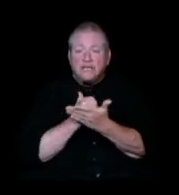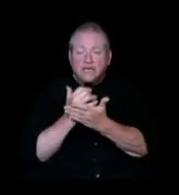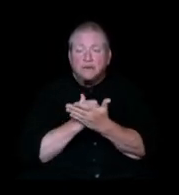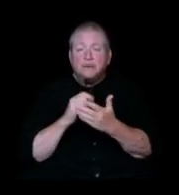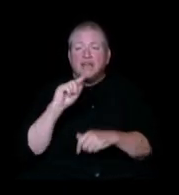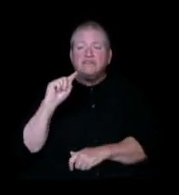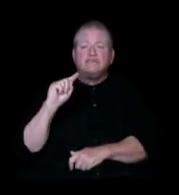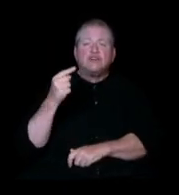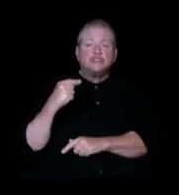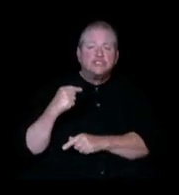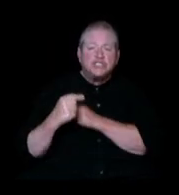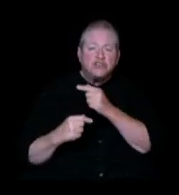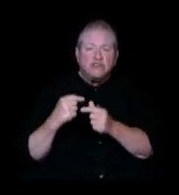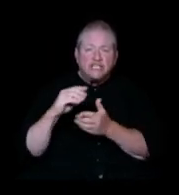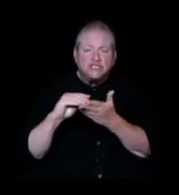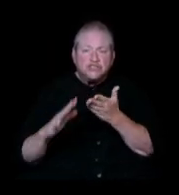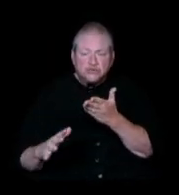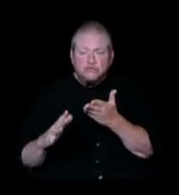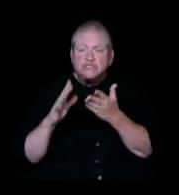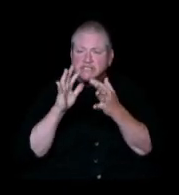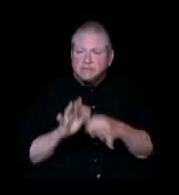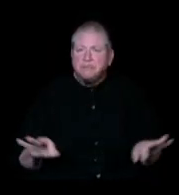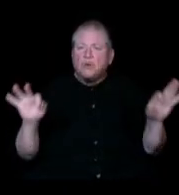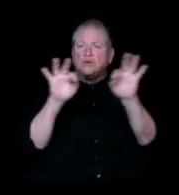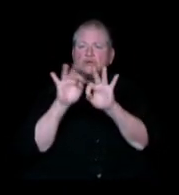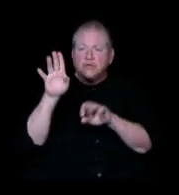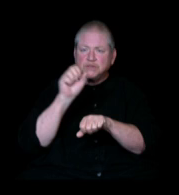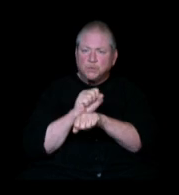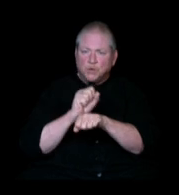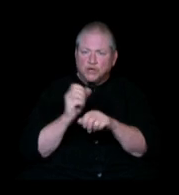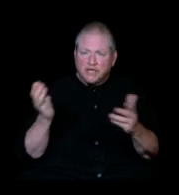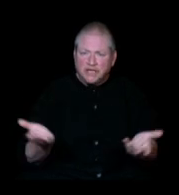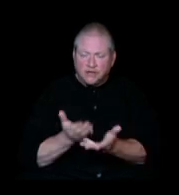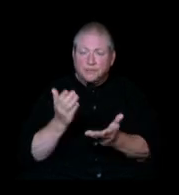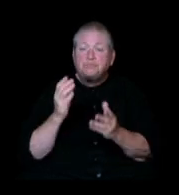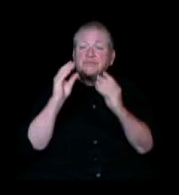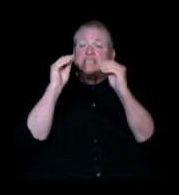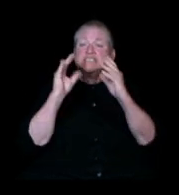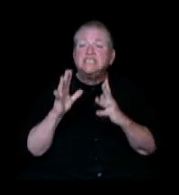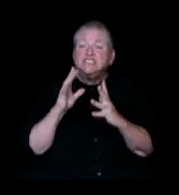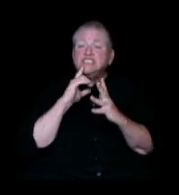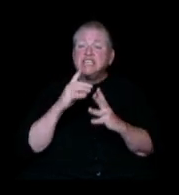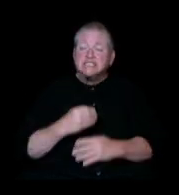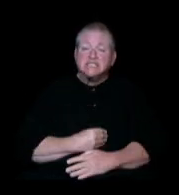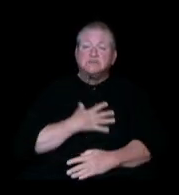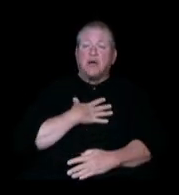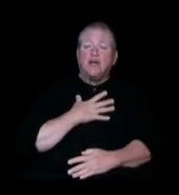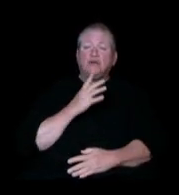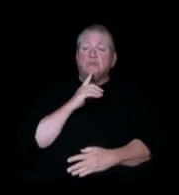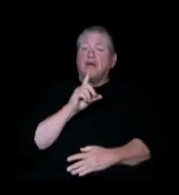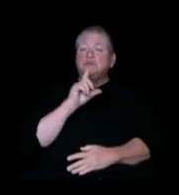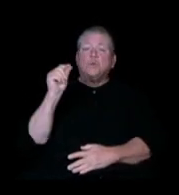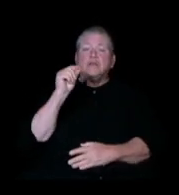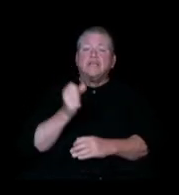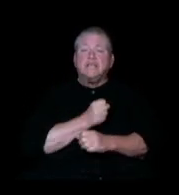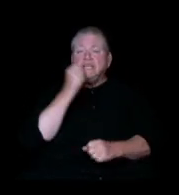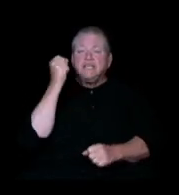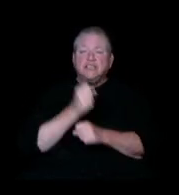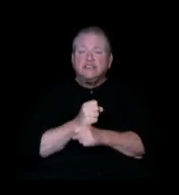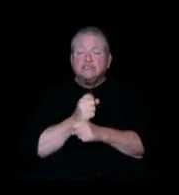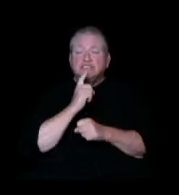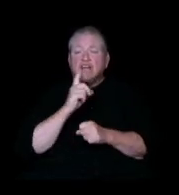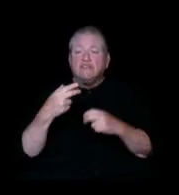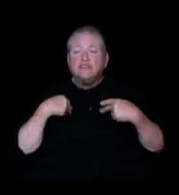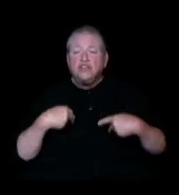first-generation students has been central to his work at Western. His teaching is inspired by more than two decades of practice in the human